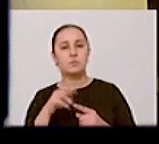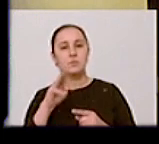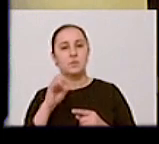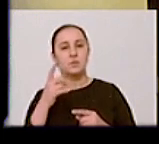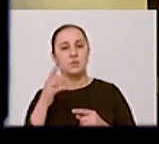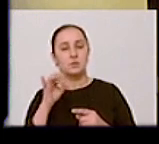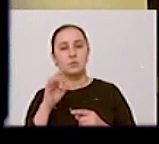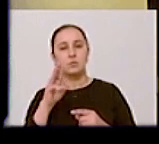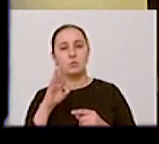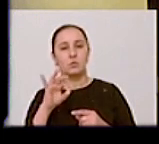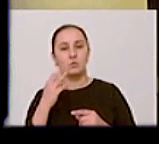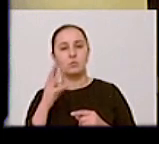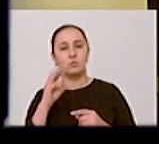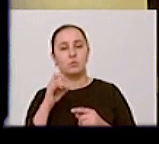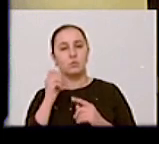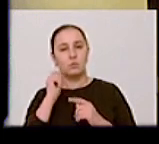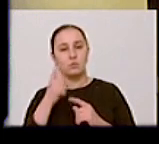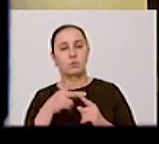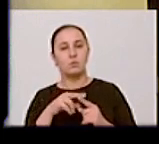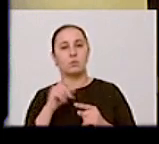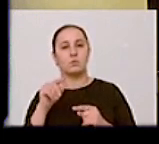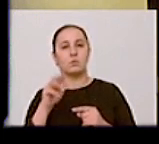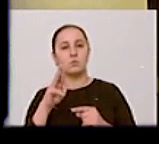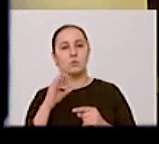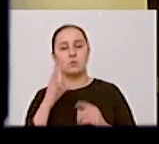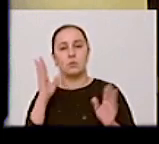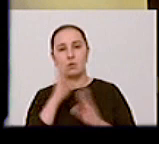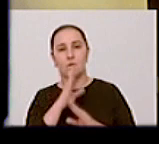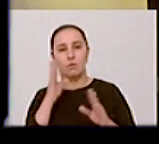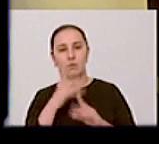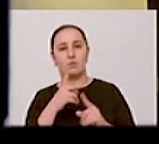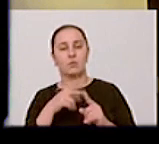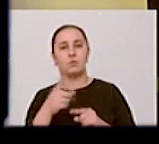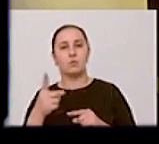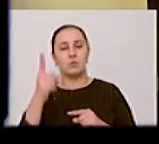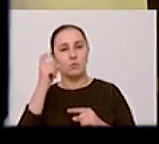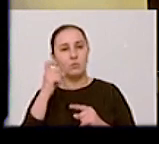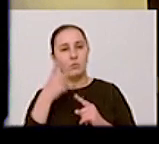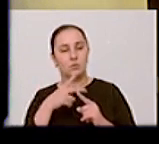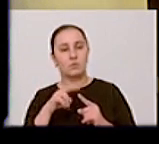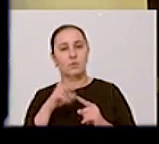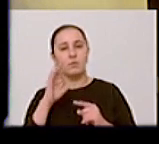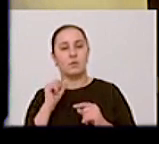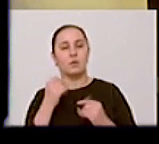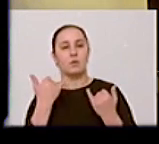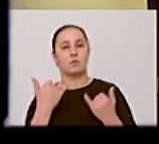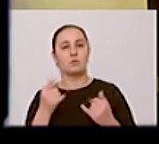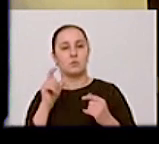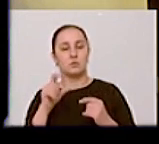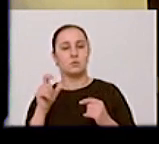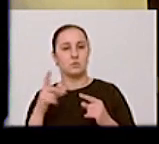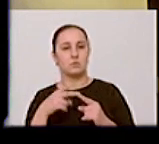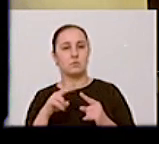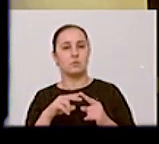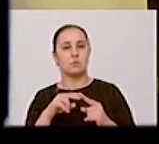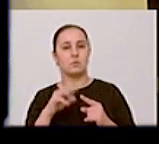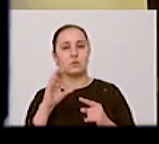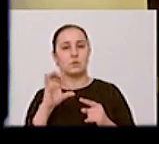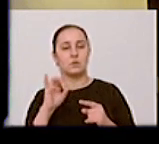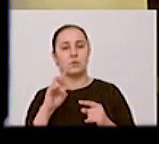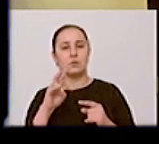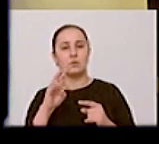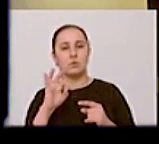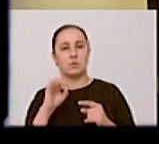Tangriqul: "Toshmurod, ot!" Toshmurod havoga to'pponcha otar va hozir kishilarga siloh,